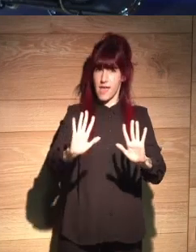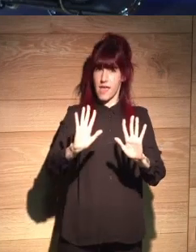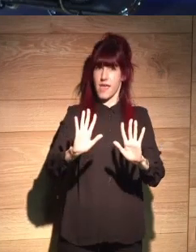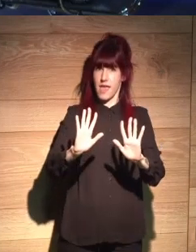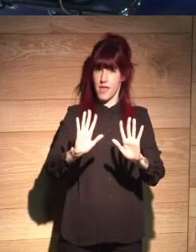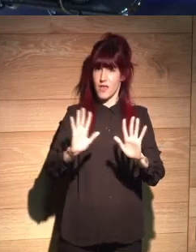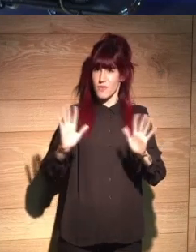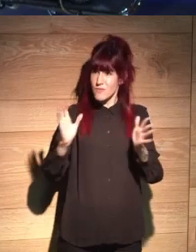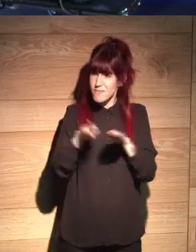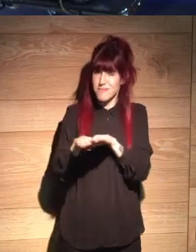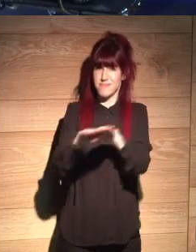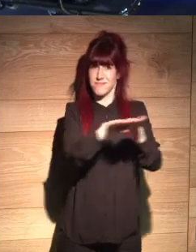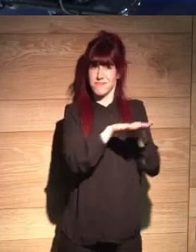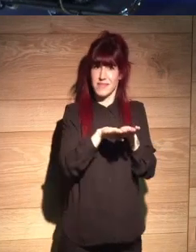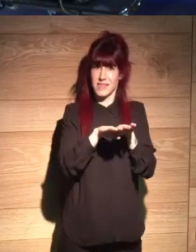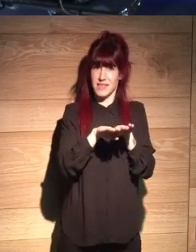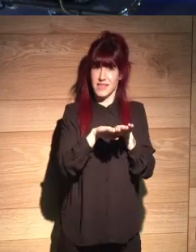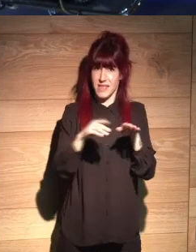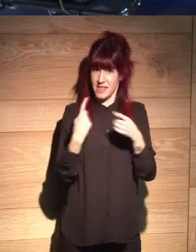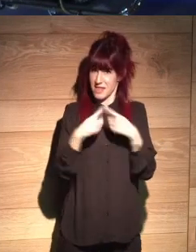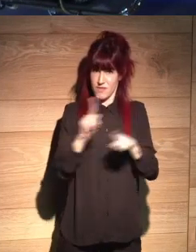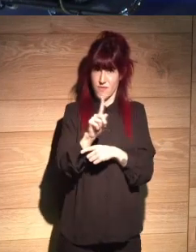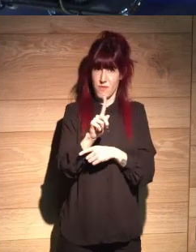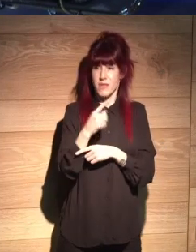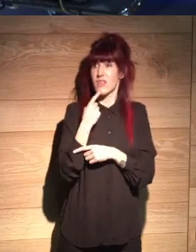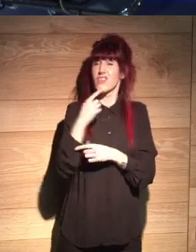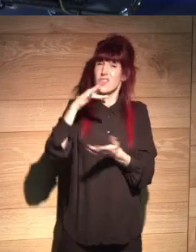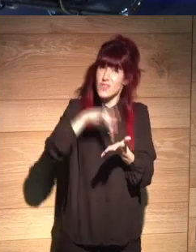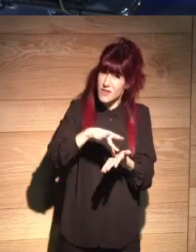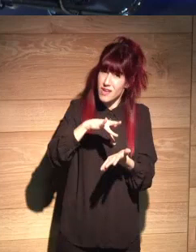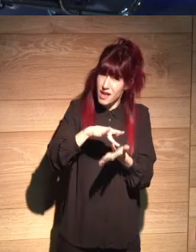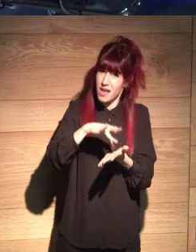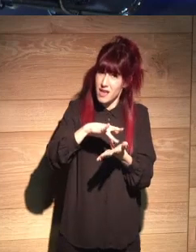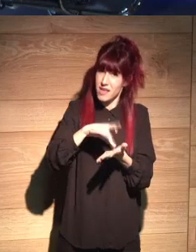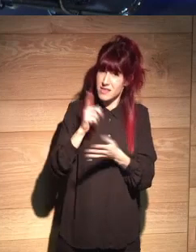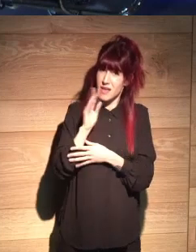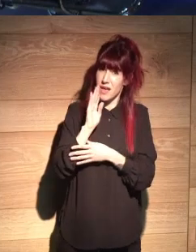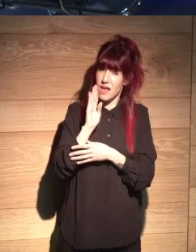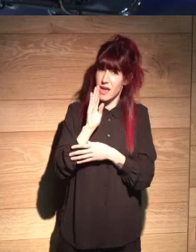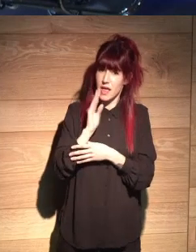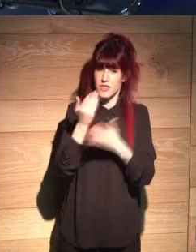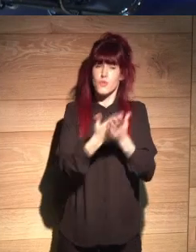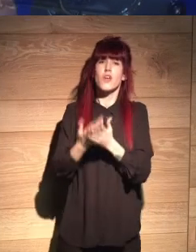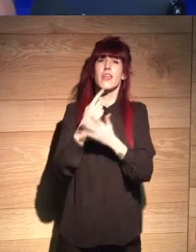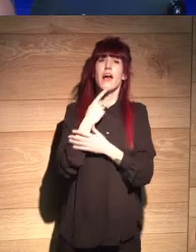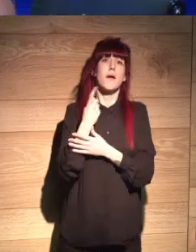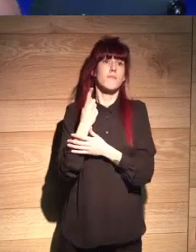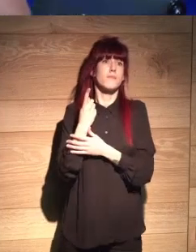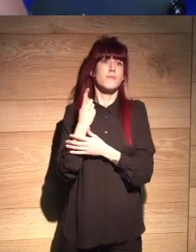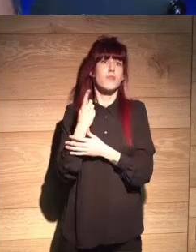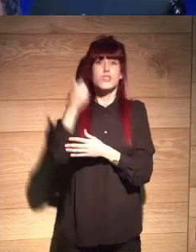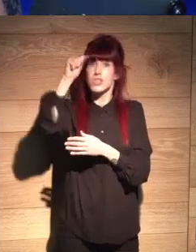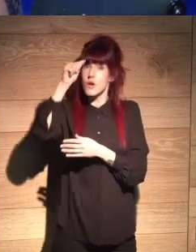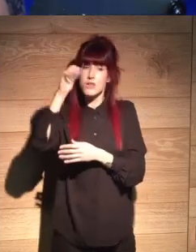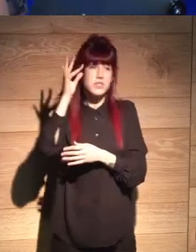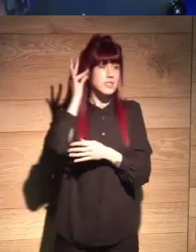come to the point of saying, look, everything being equal, we're still different. I'm responsible for the study